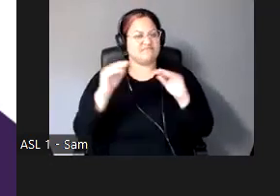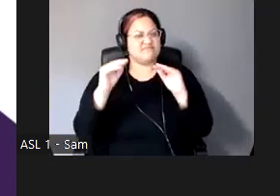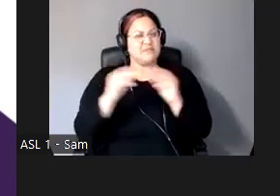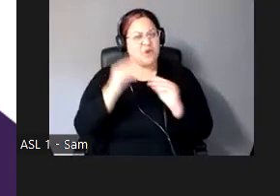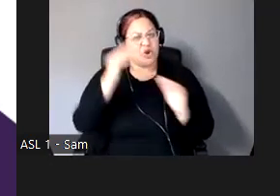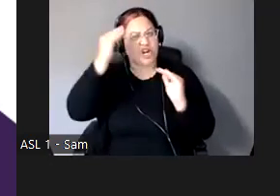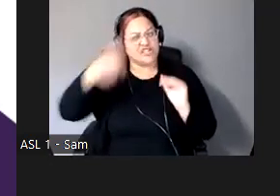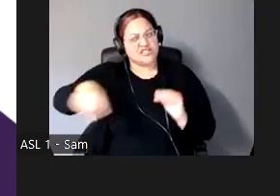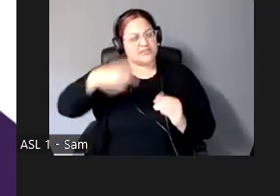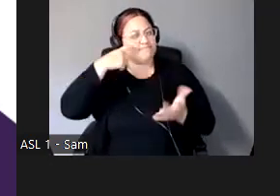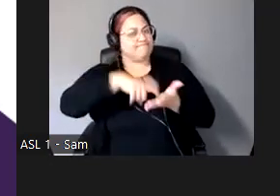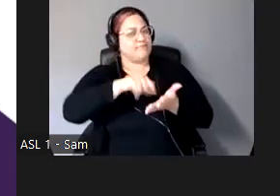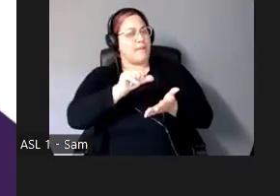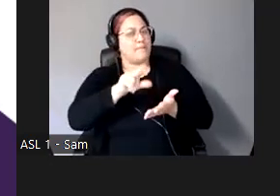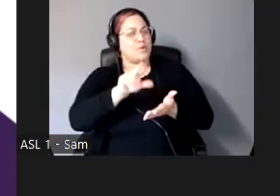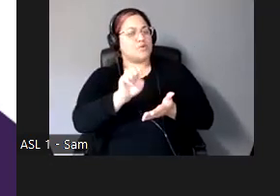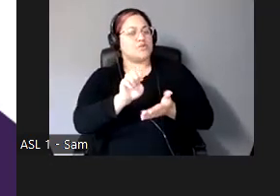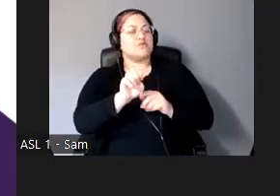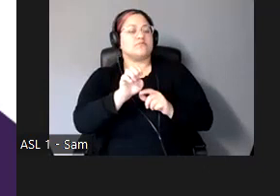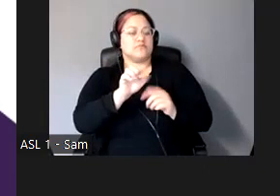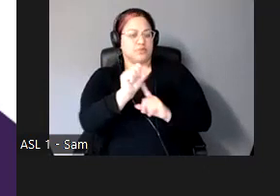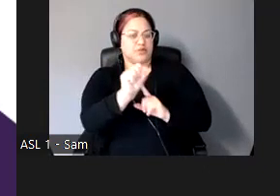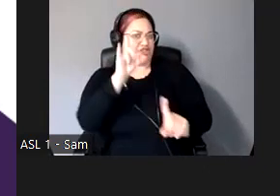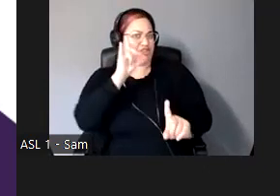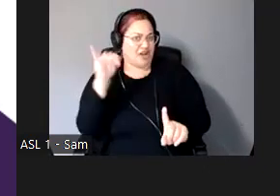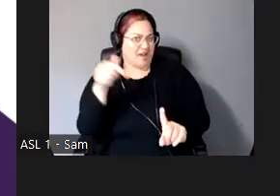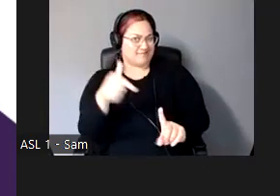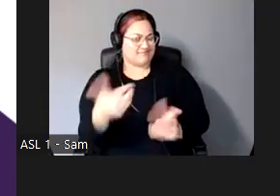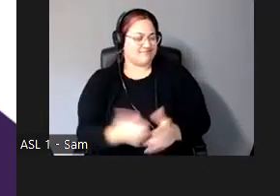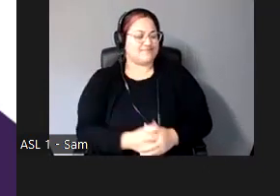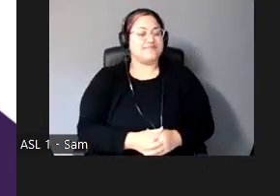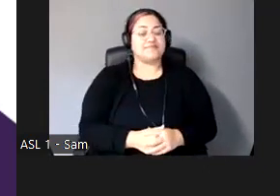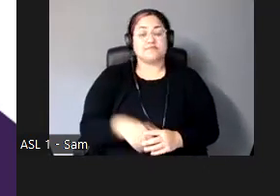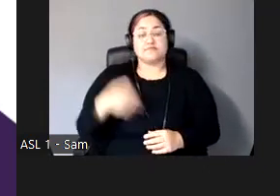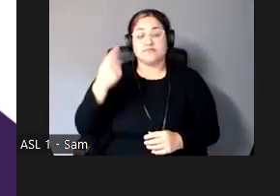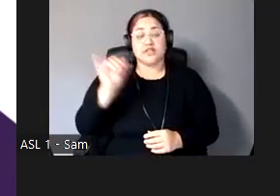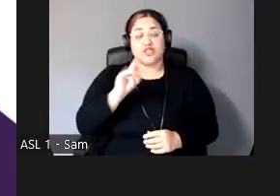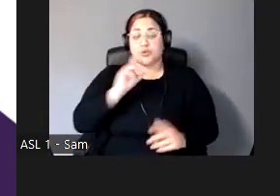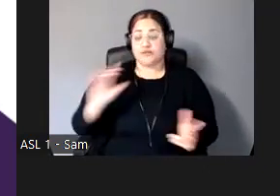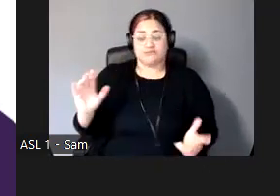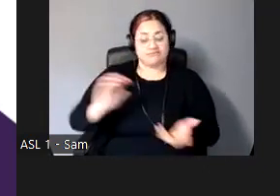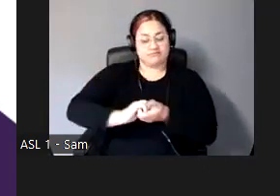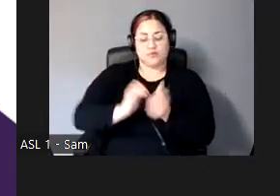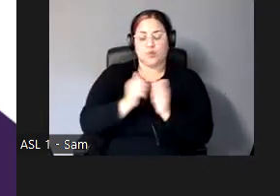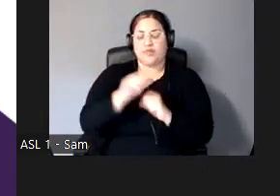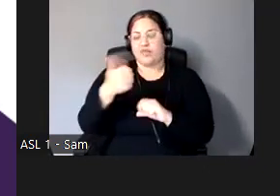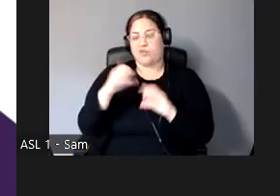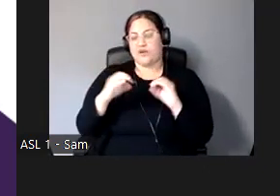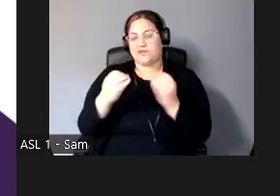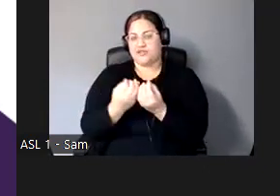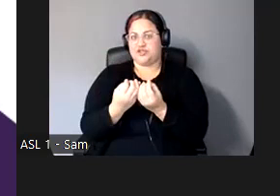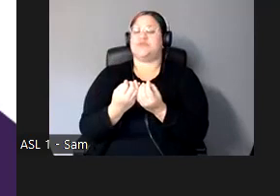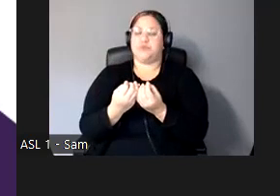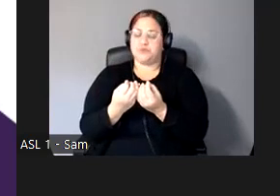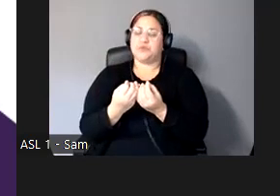work on collaborating with our community partners, because this is a community response. We have to work together to support older